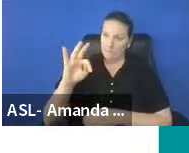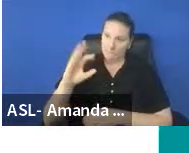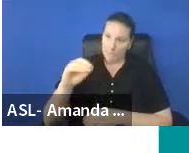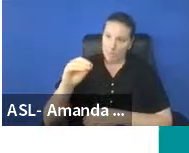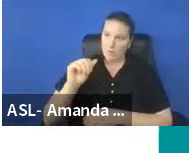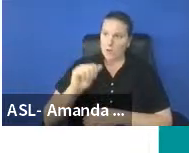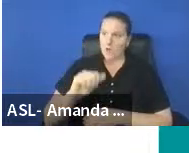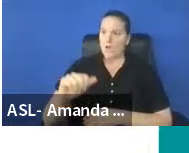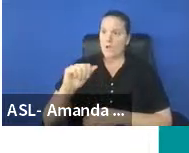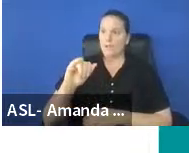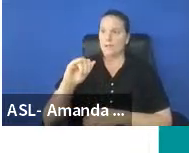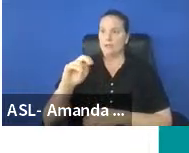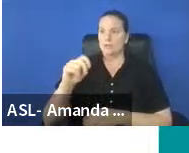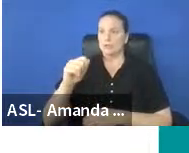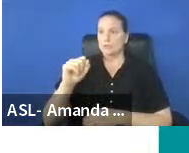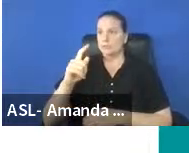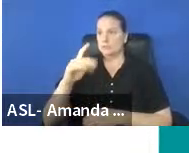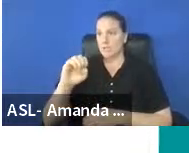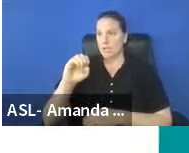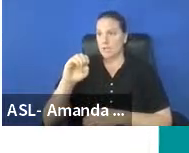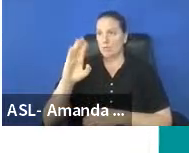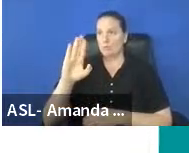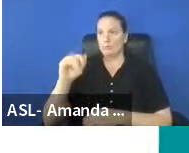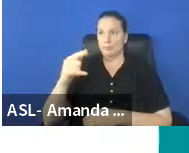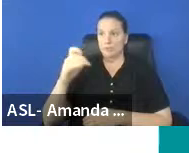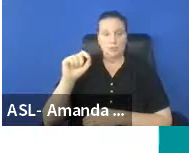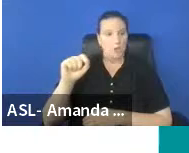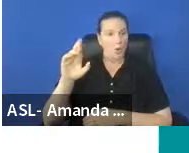info@interstatebridge.org, or you can call and leave a message